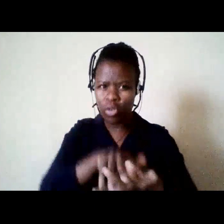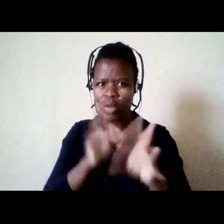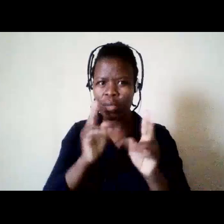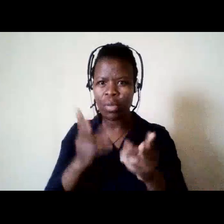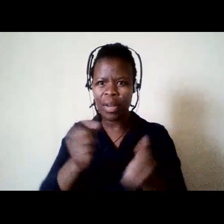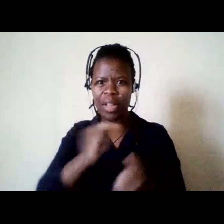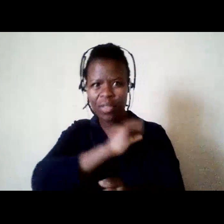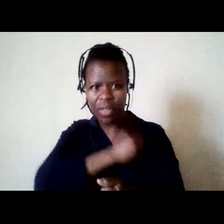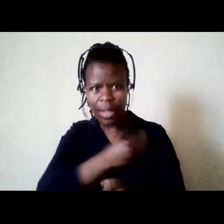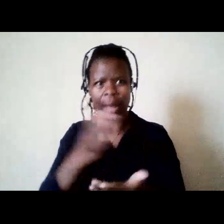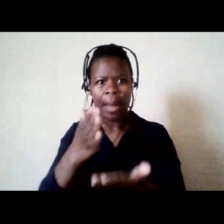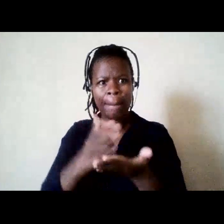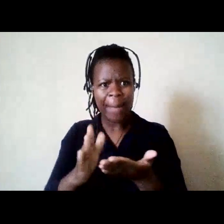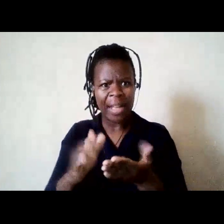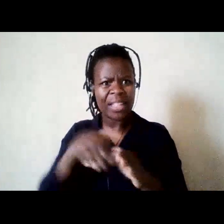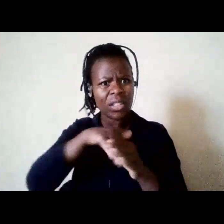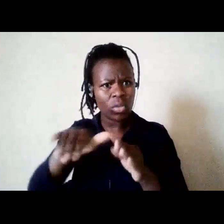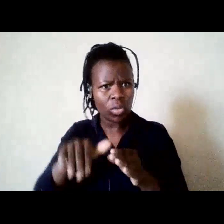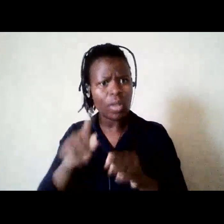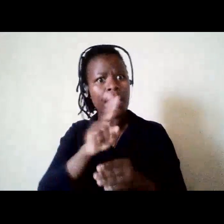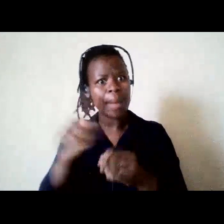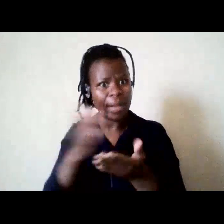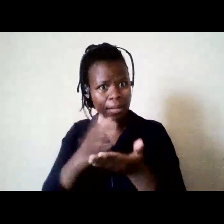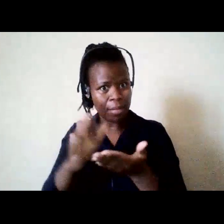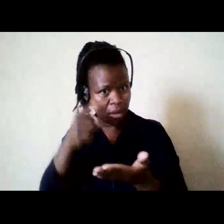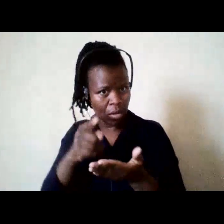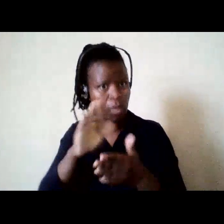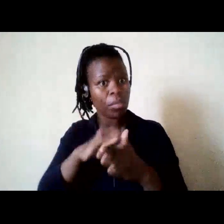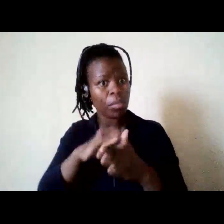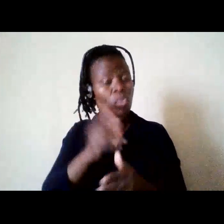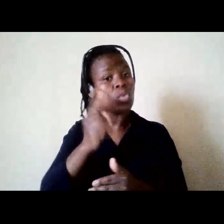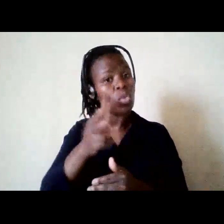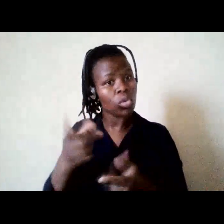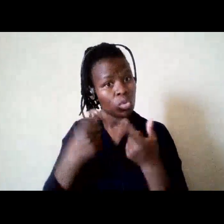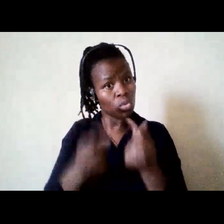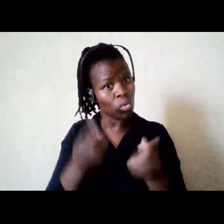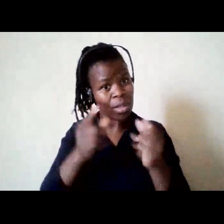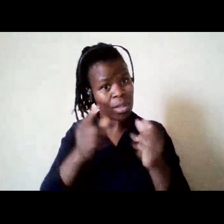them? This is just part of it. Because also when we do these awarenesses